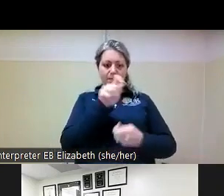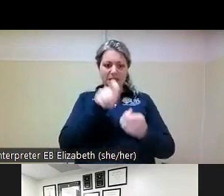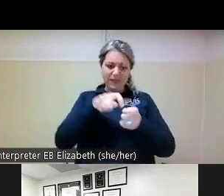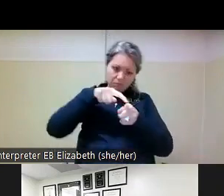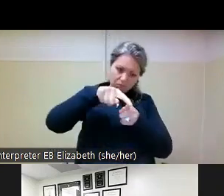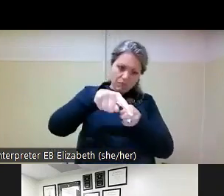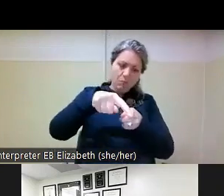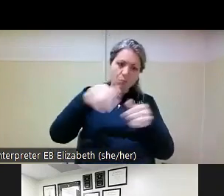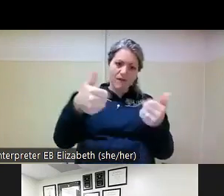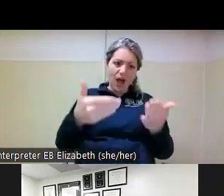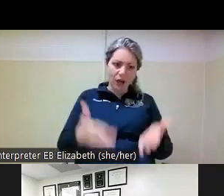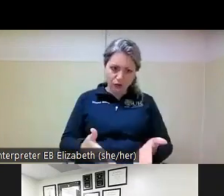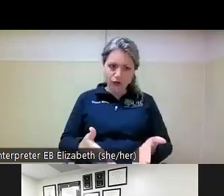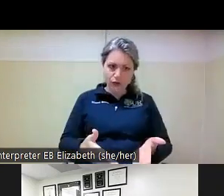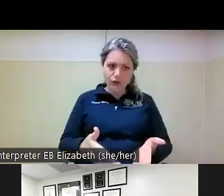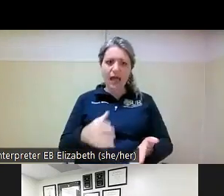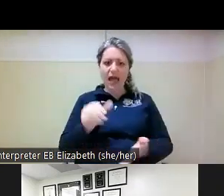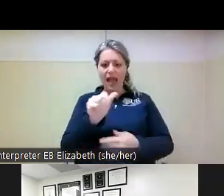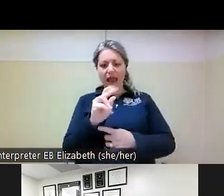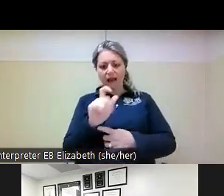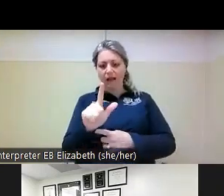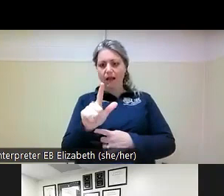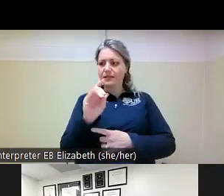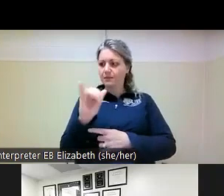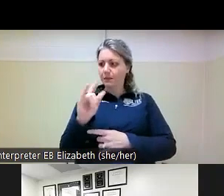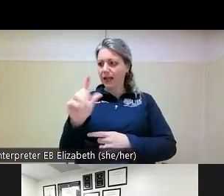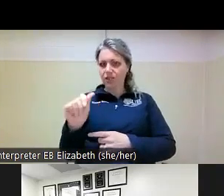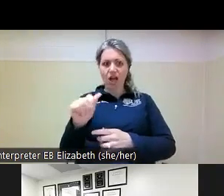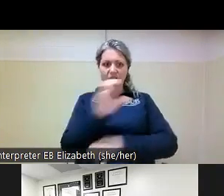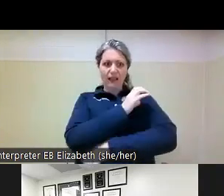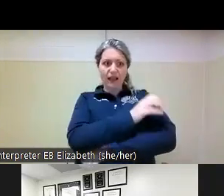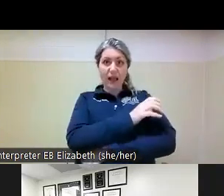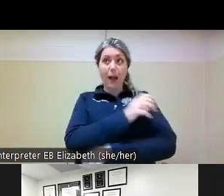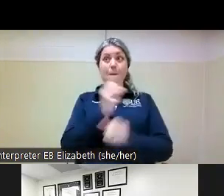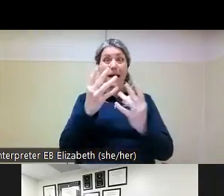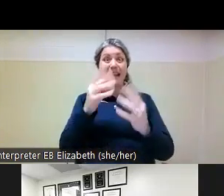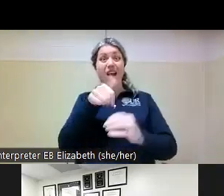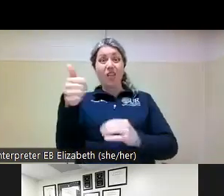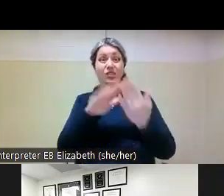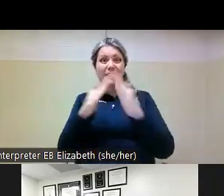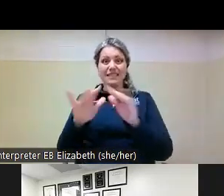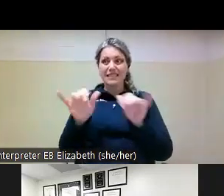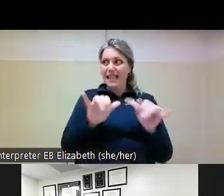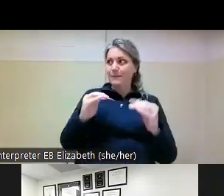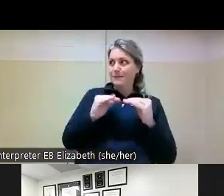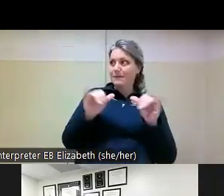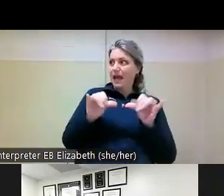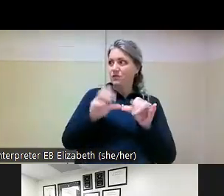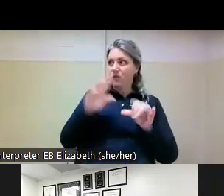anal dysplasia clinic. Many cities our size do not have that kind of service.